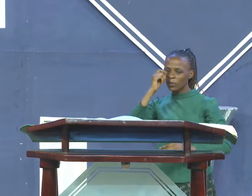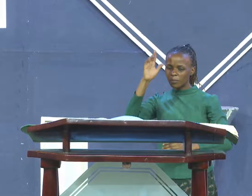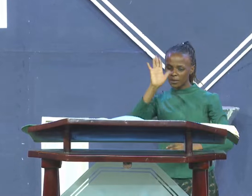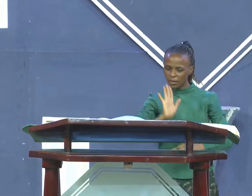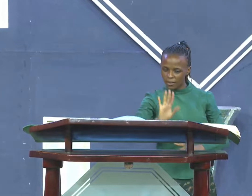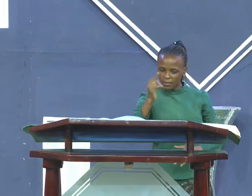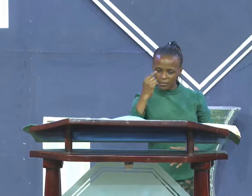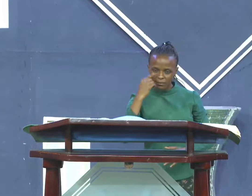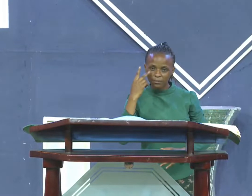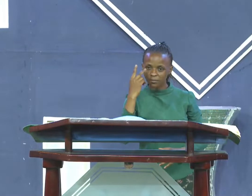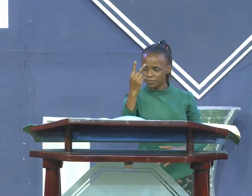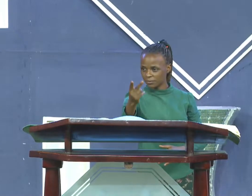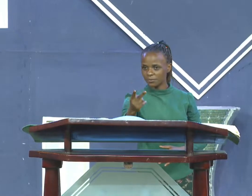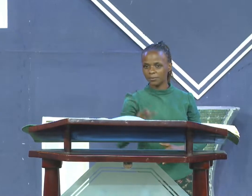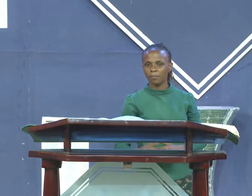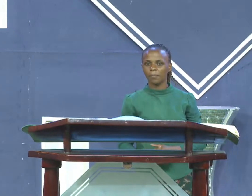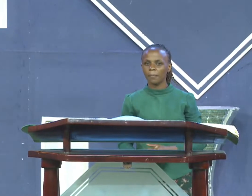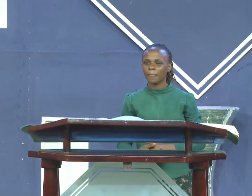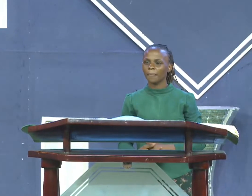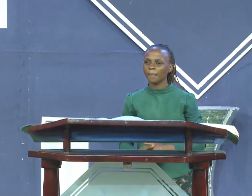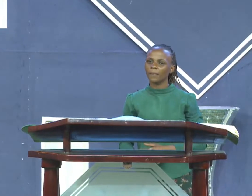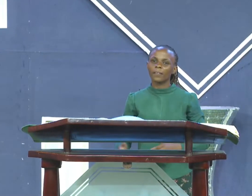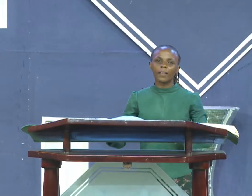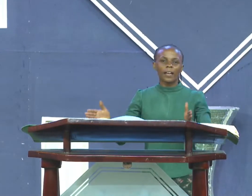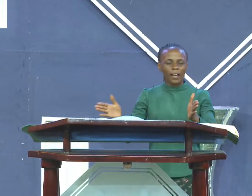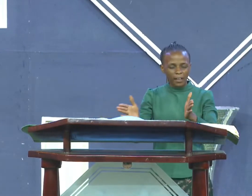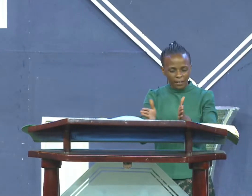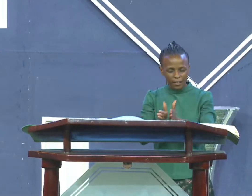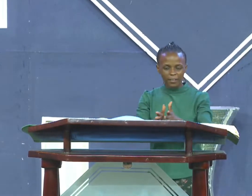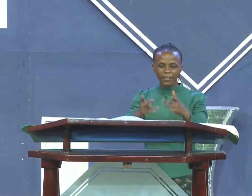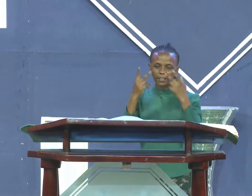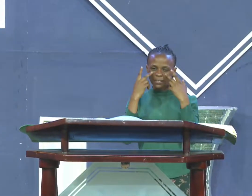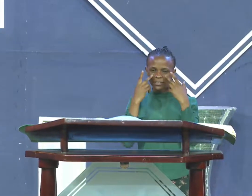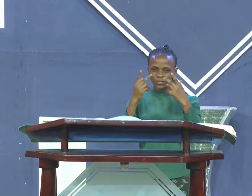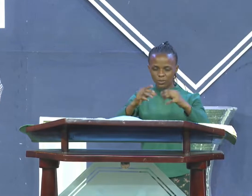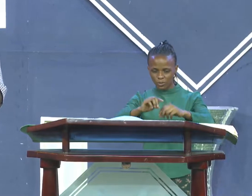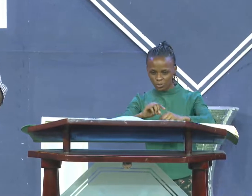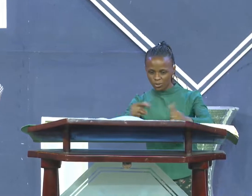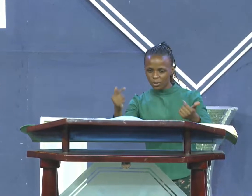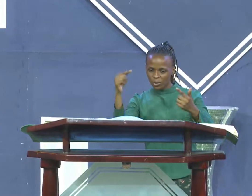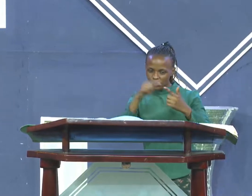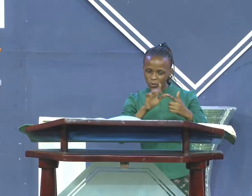opened her eyes to see. And she saw the solution to their challenge.